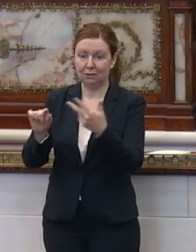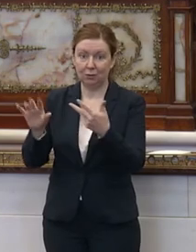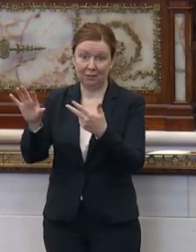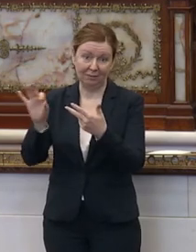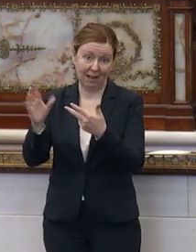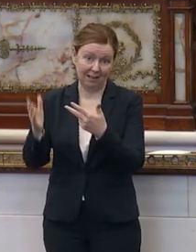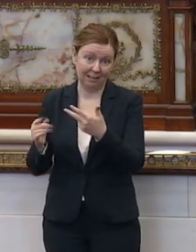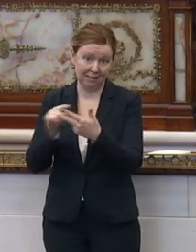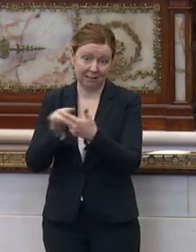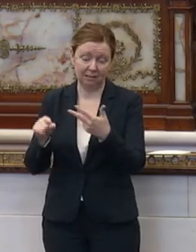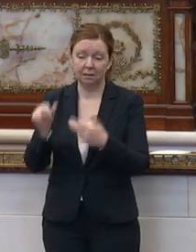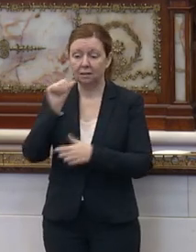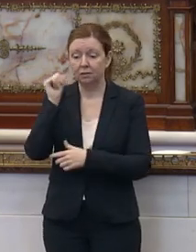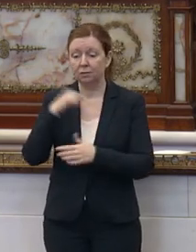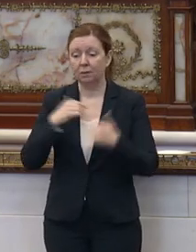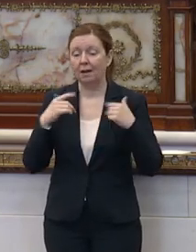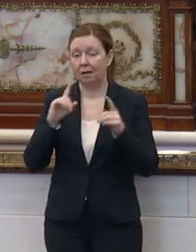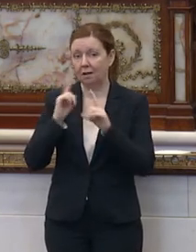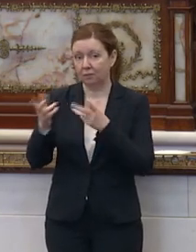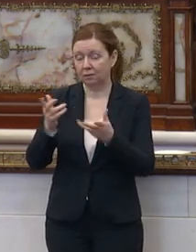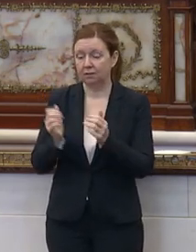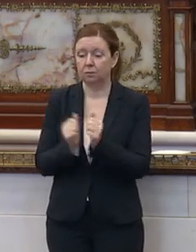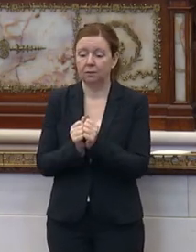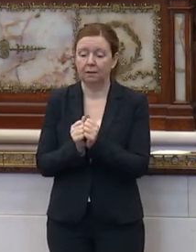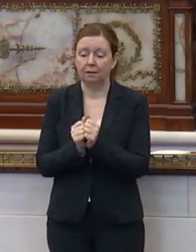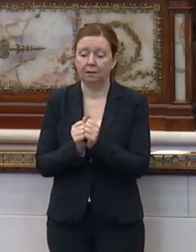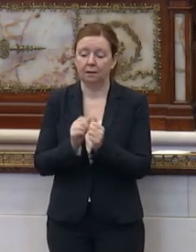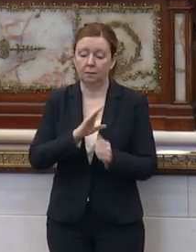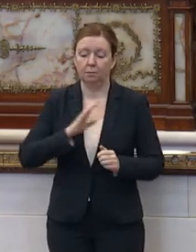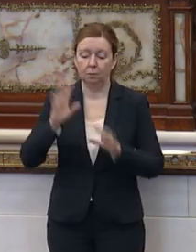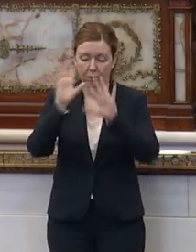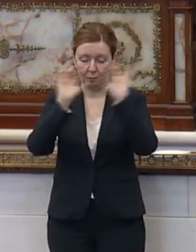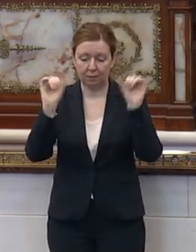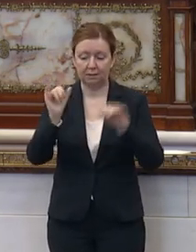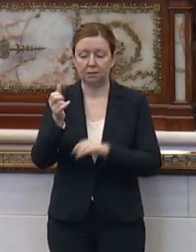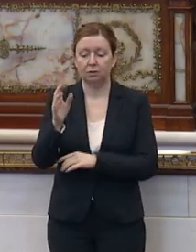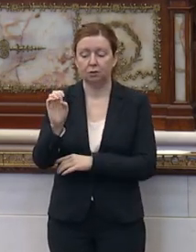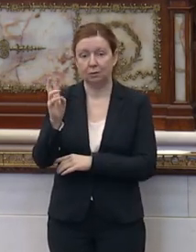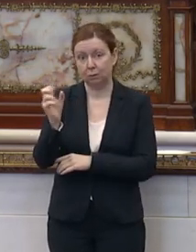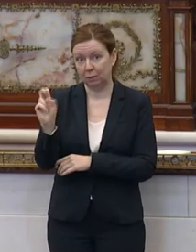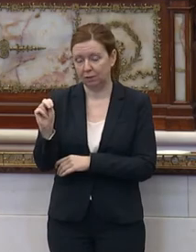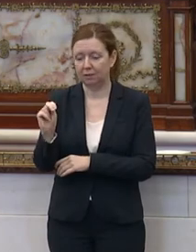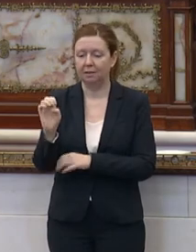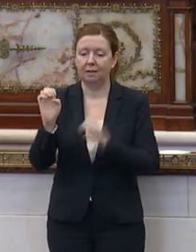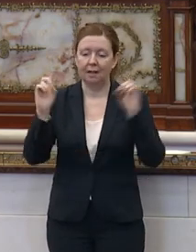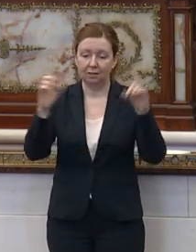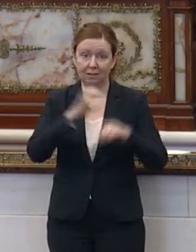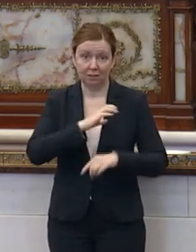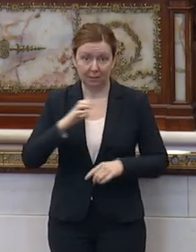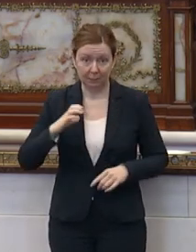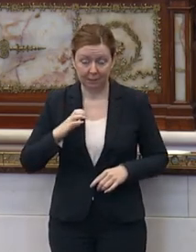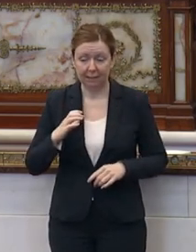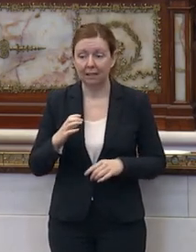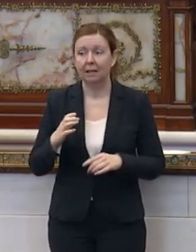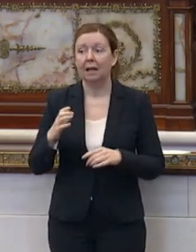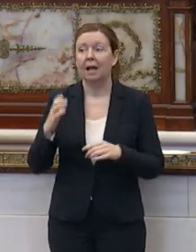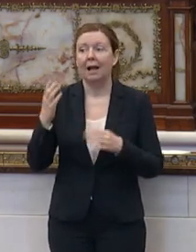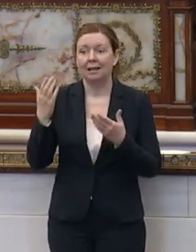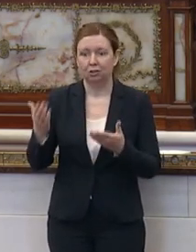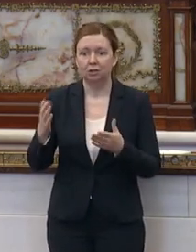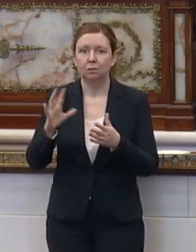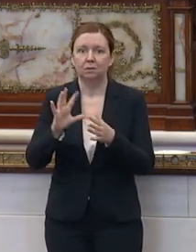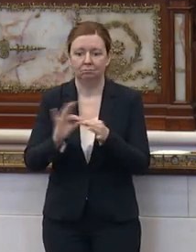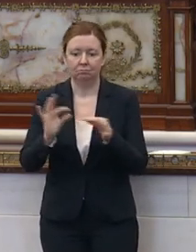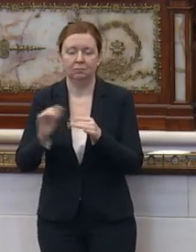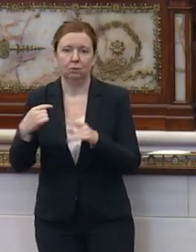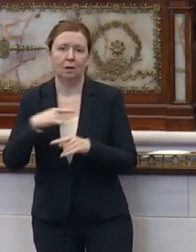finalists. Yesterday, we had a conversation with Board President Joyce Wilkerson and the Education Committee, and as she was